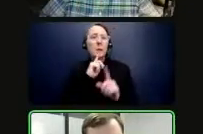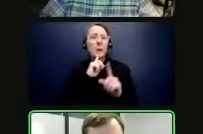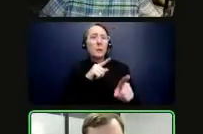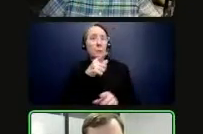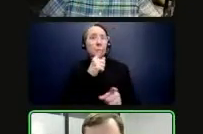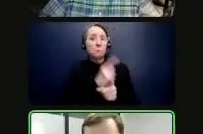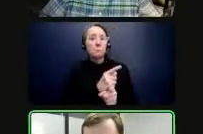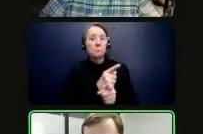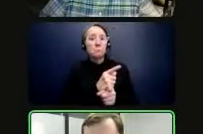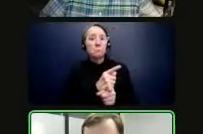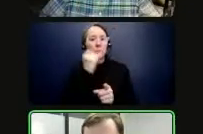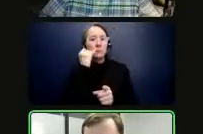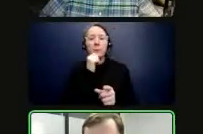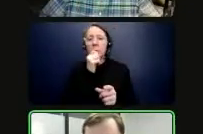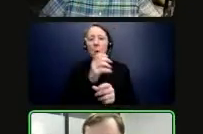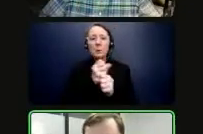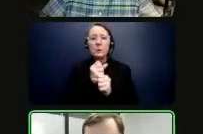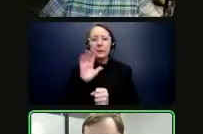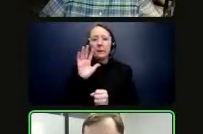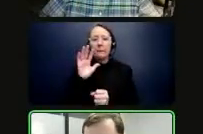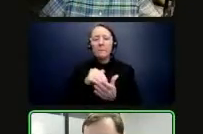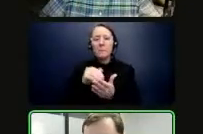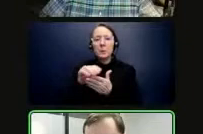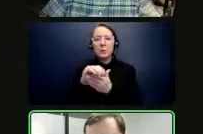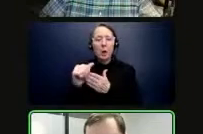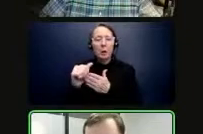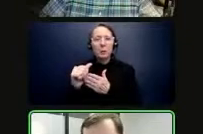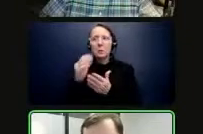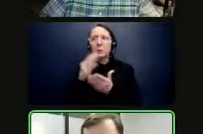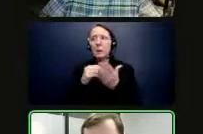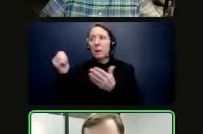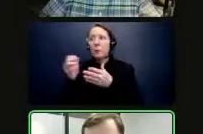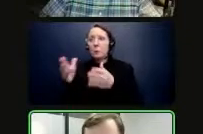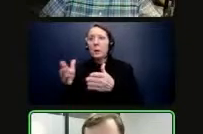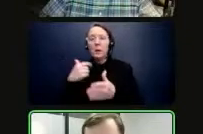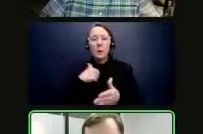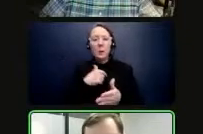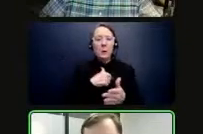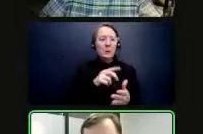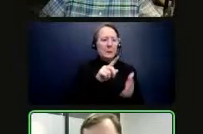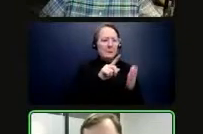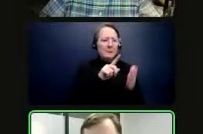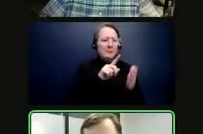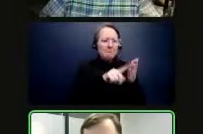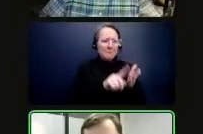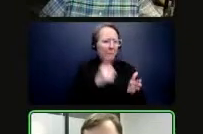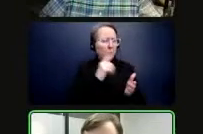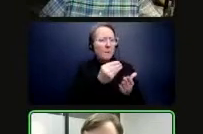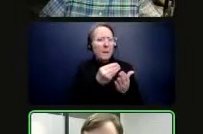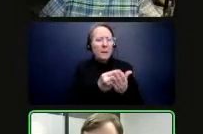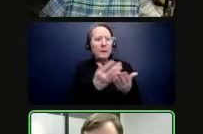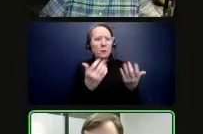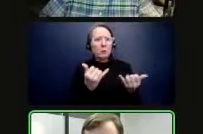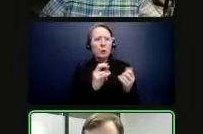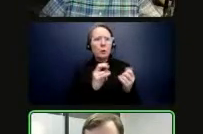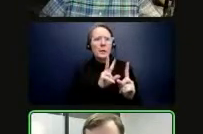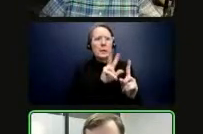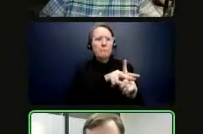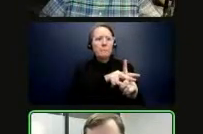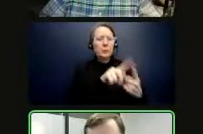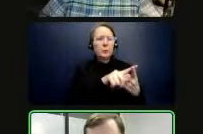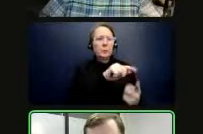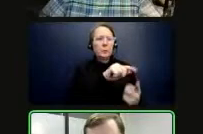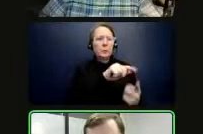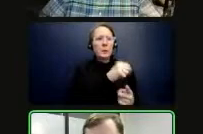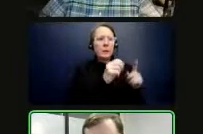If we don't secure that some other way, we would look to a funding source that's currently allocated to something else. But I'll let Gretchen, if you don't mind